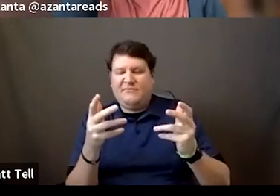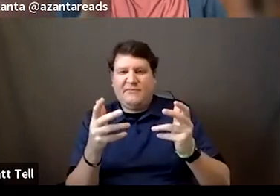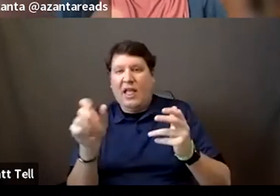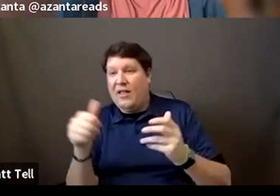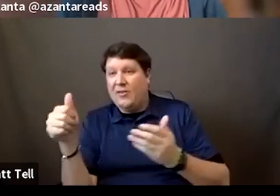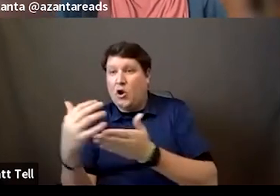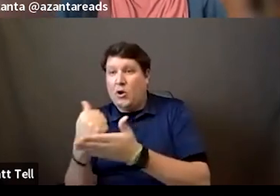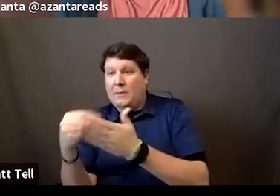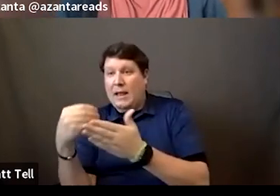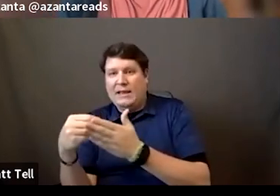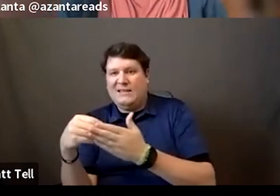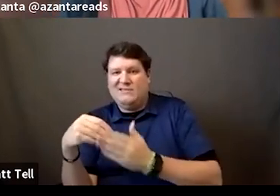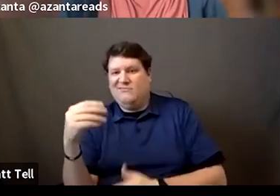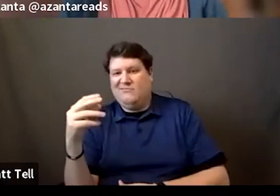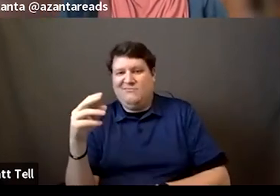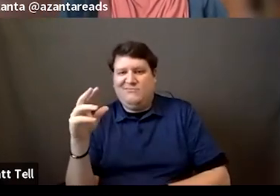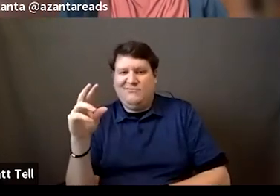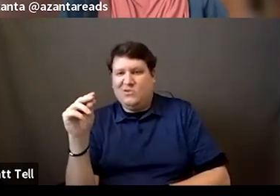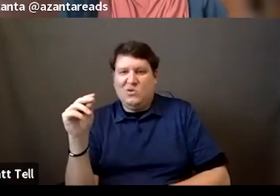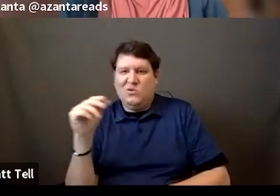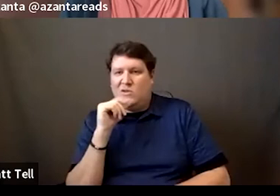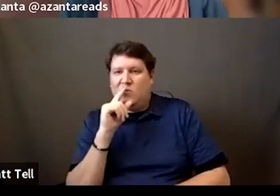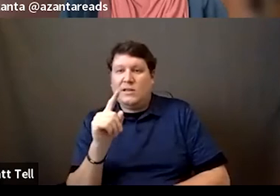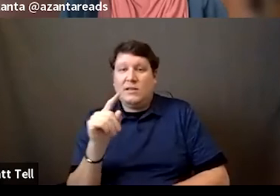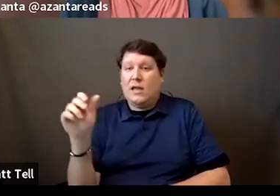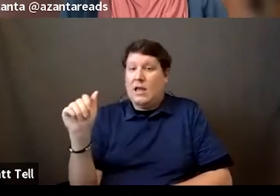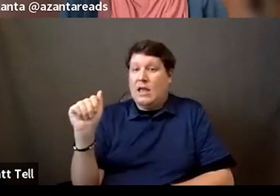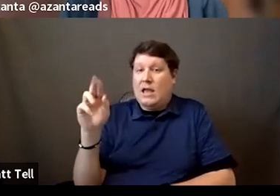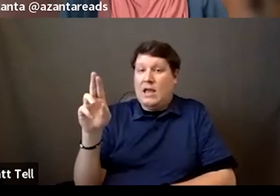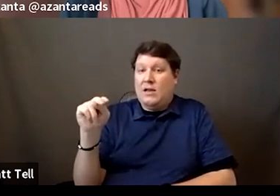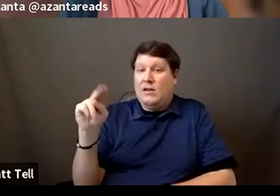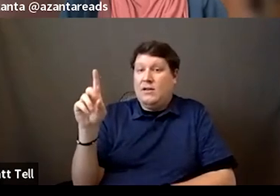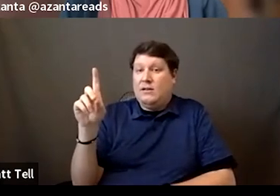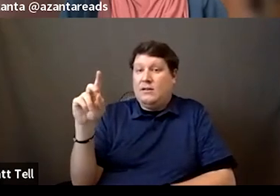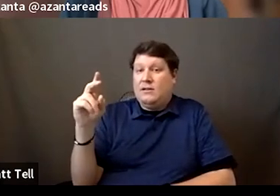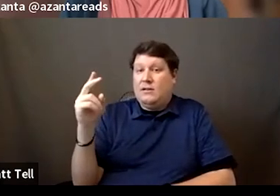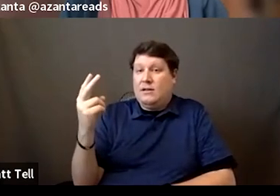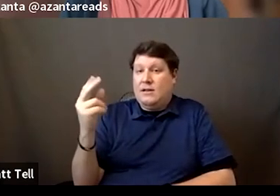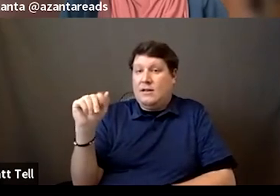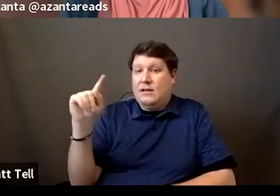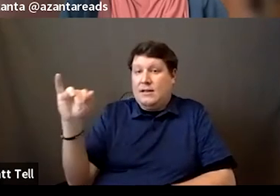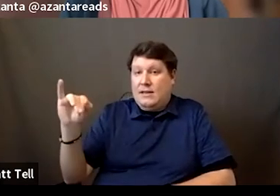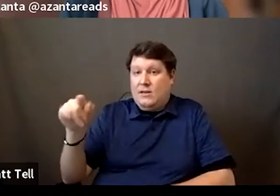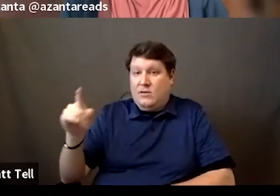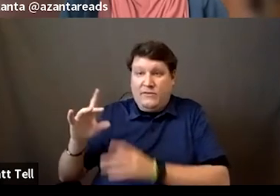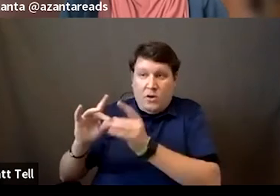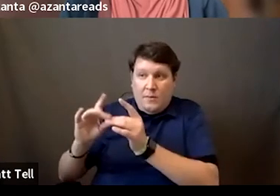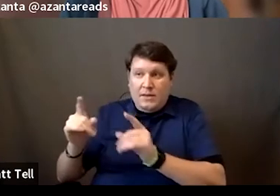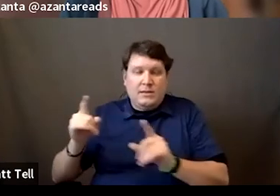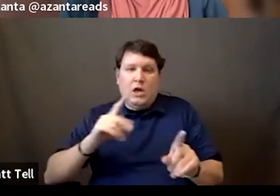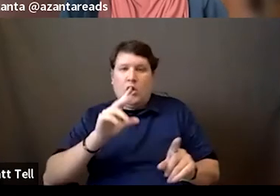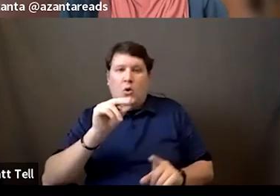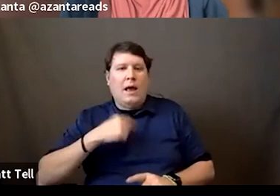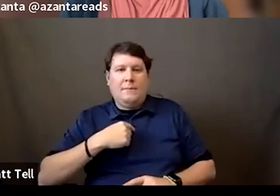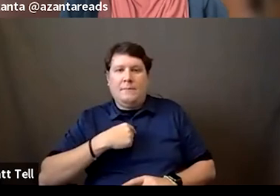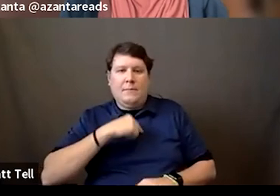Arundhati, anything to add to that, or? Yeah, so I'm not based in Canada, but I still